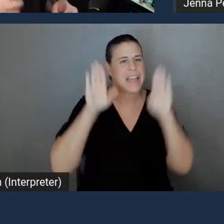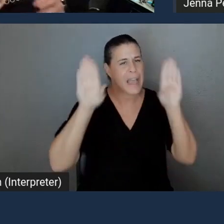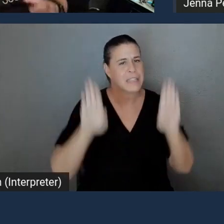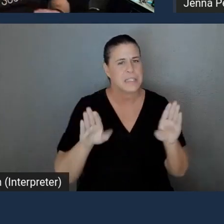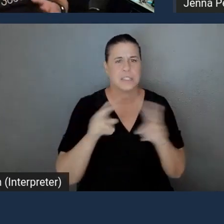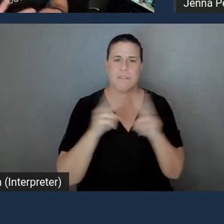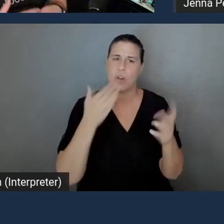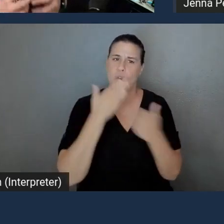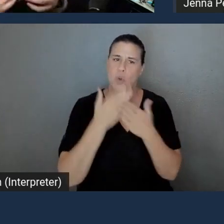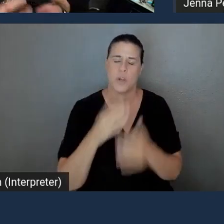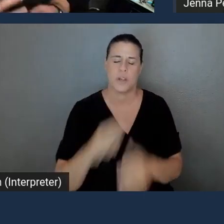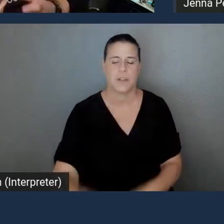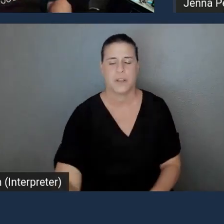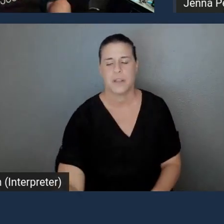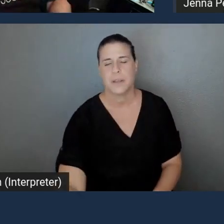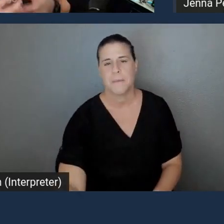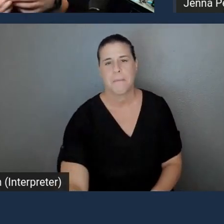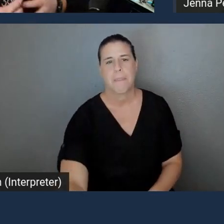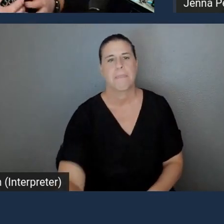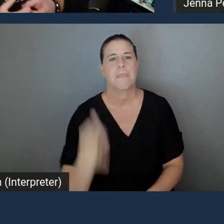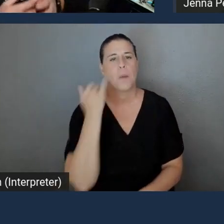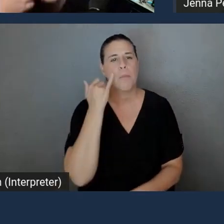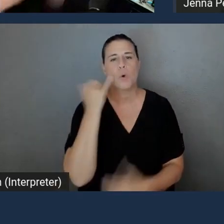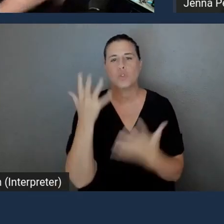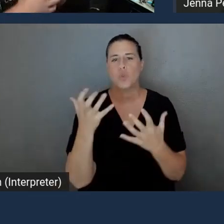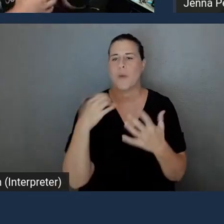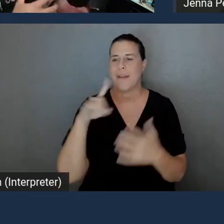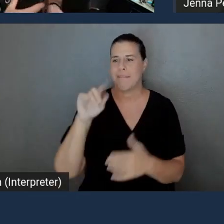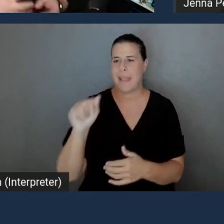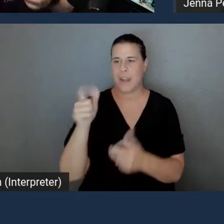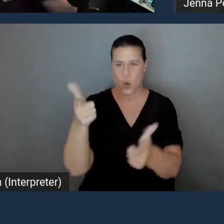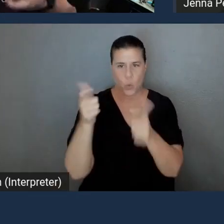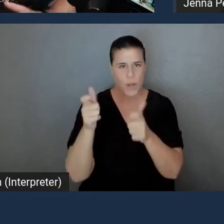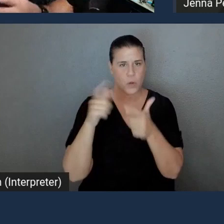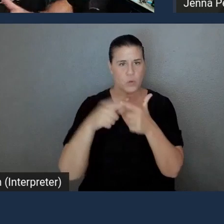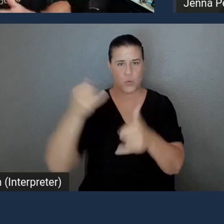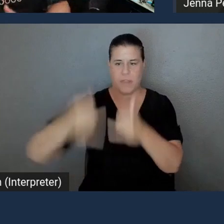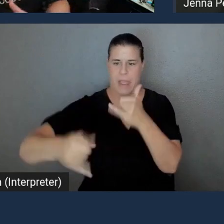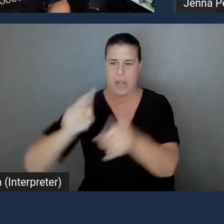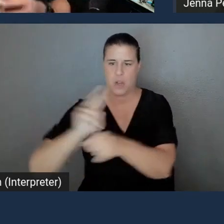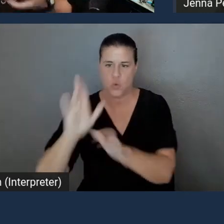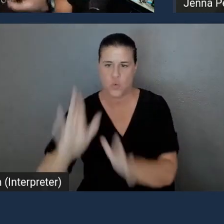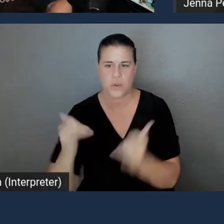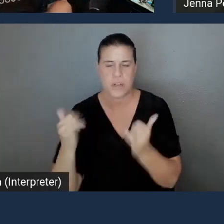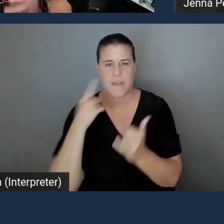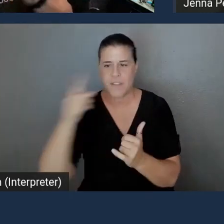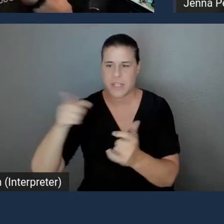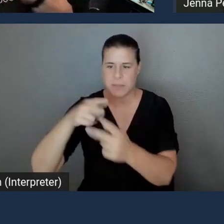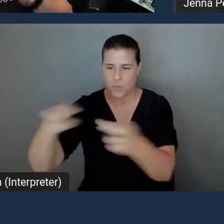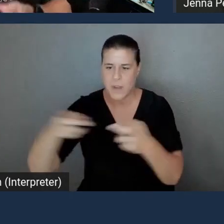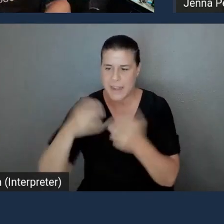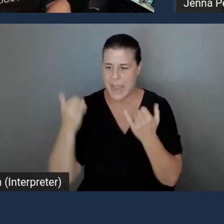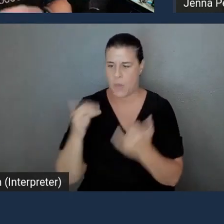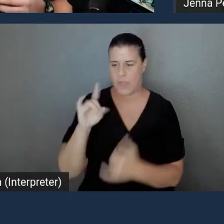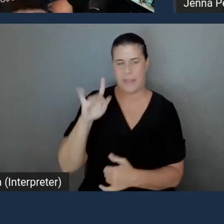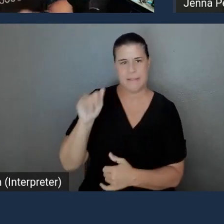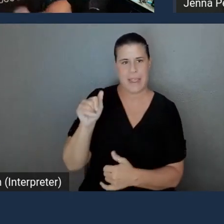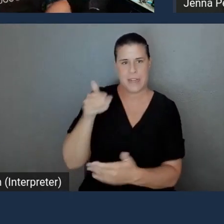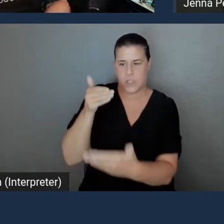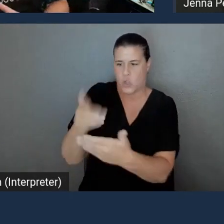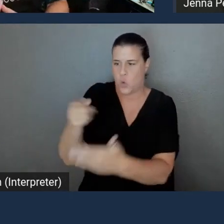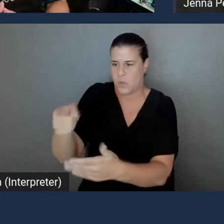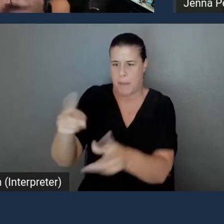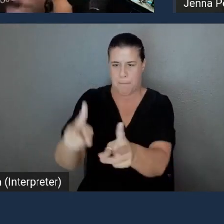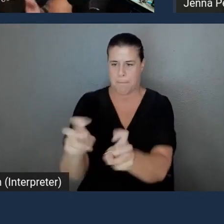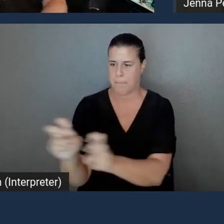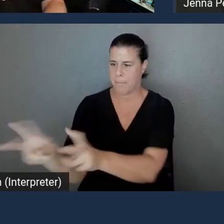especially if you're like looking to get data faster to your end users in specific regions. Now that data will be automatically closer to them, and they can